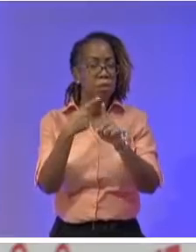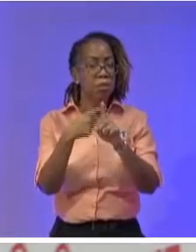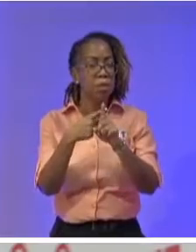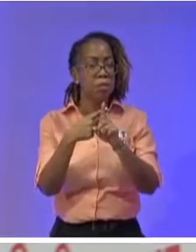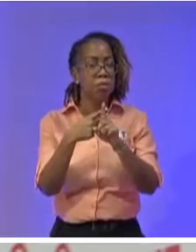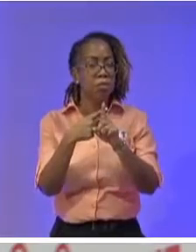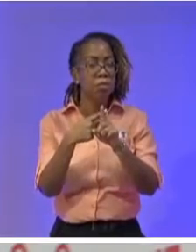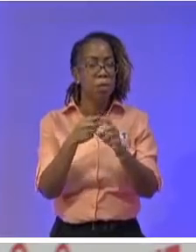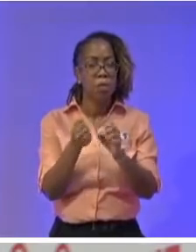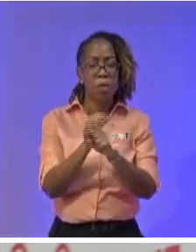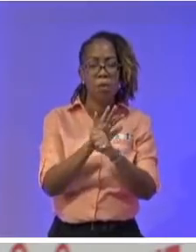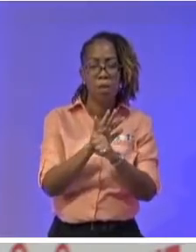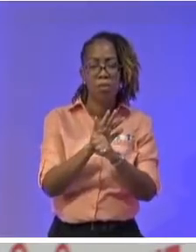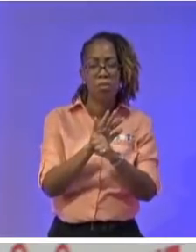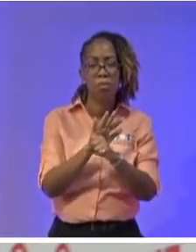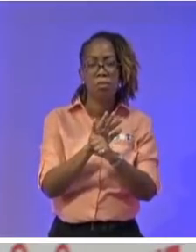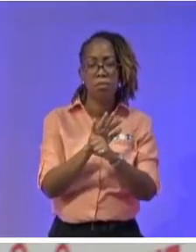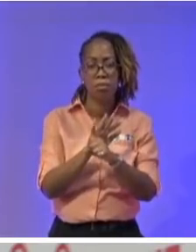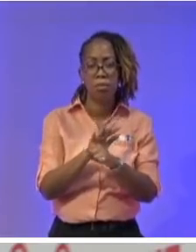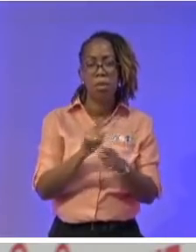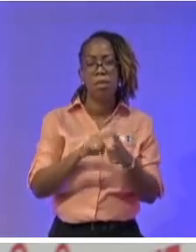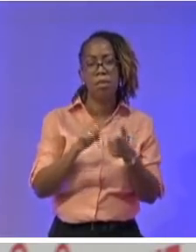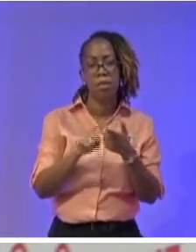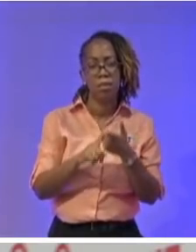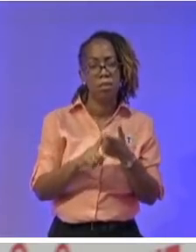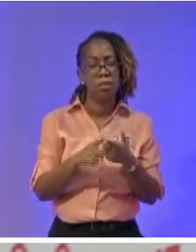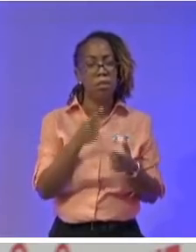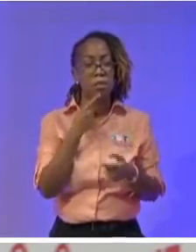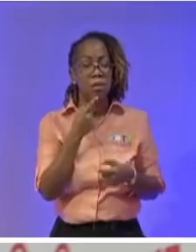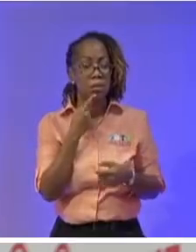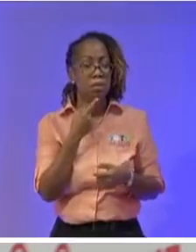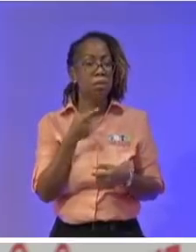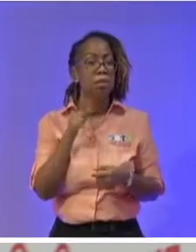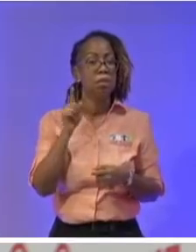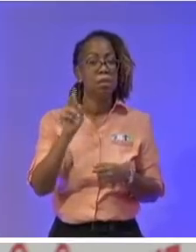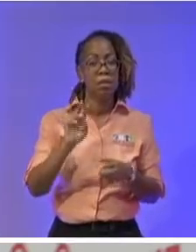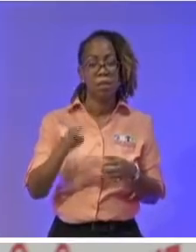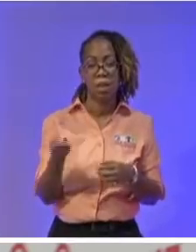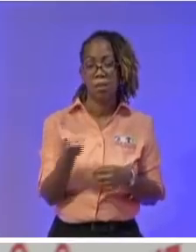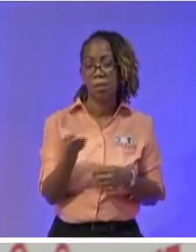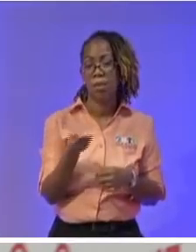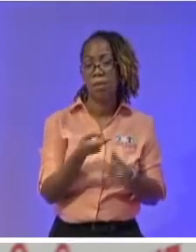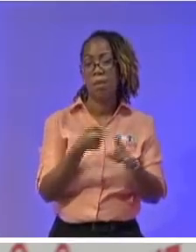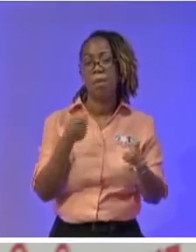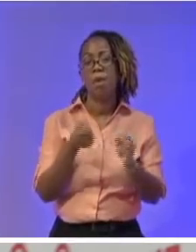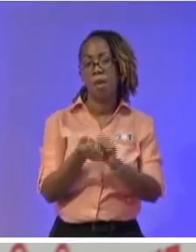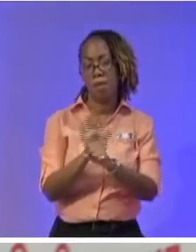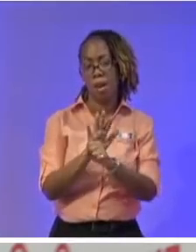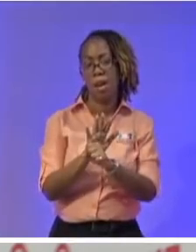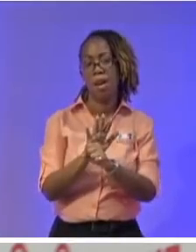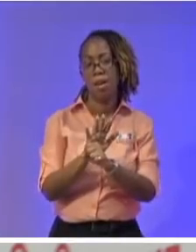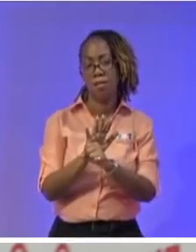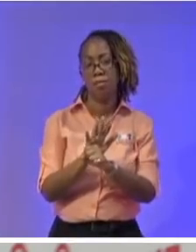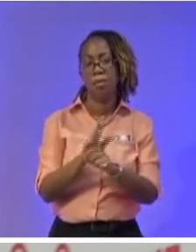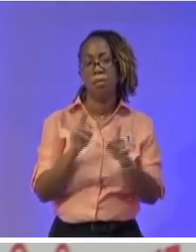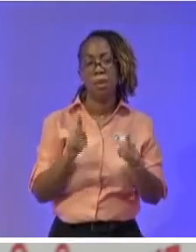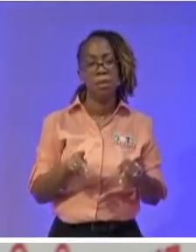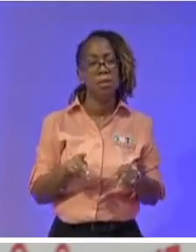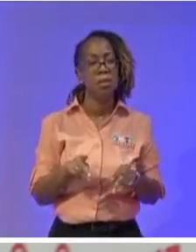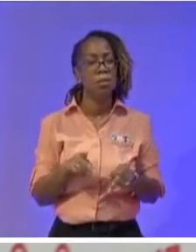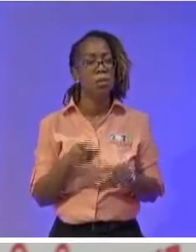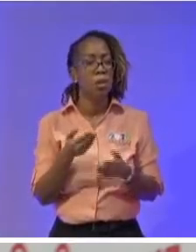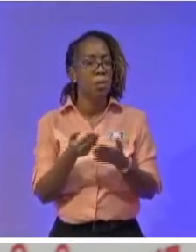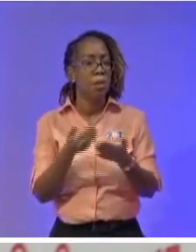COVID positive, dying with COVID positive. Anyone that would have had COVID being positive and then been hospitalized, for